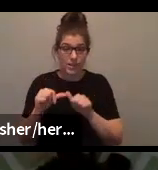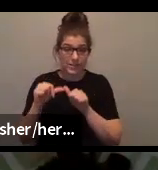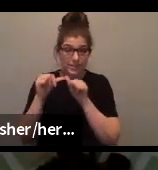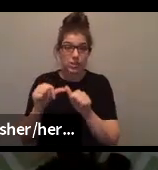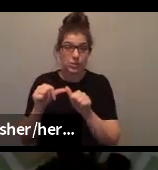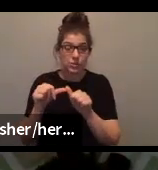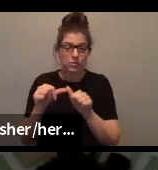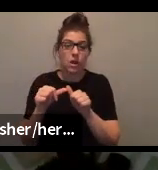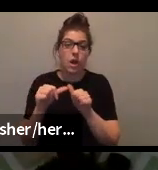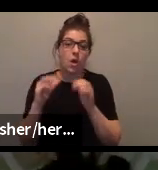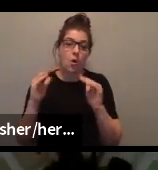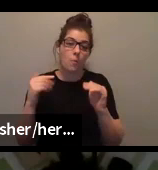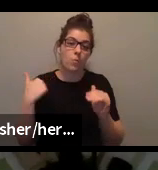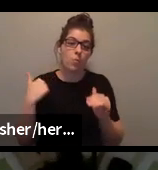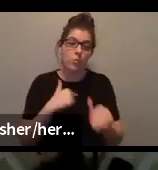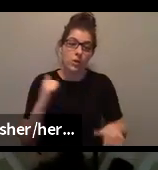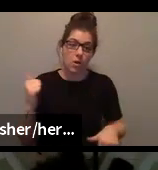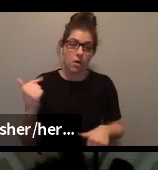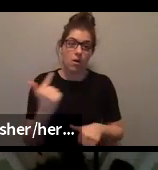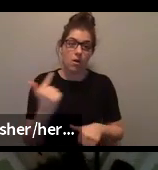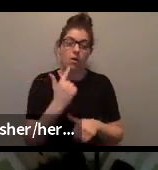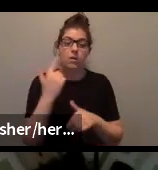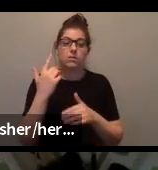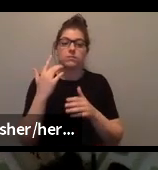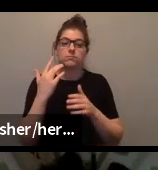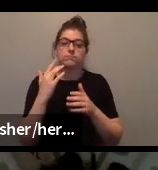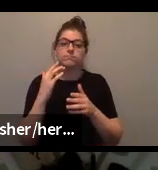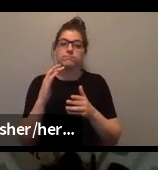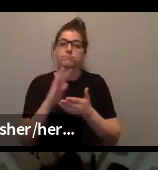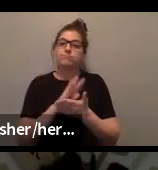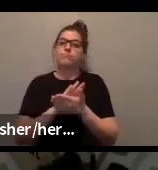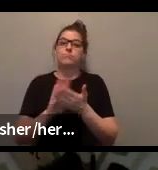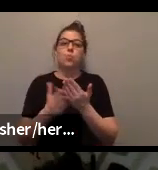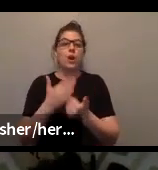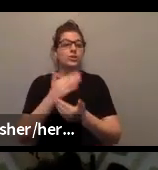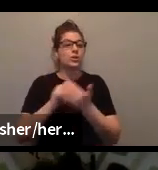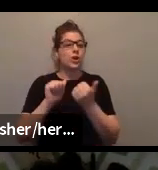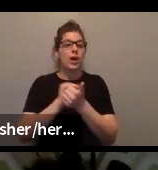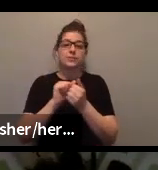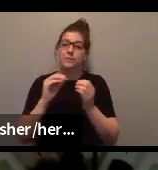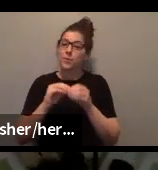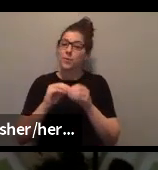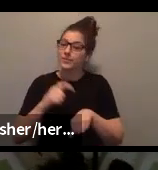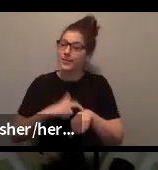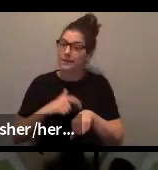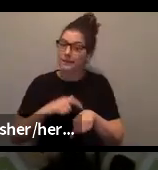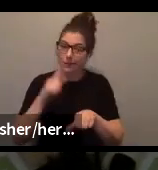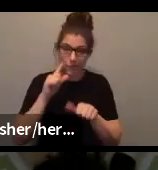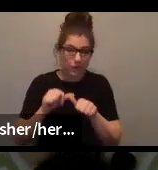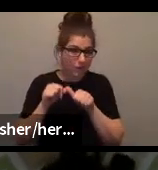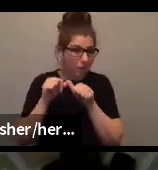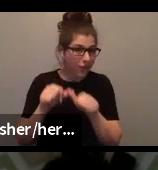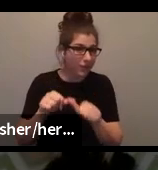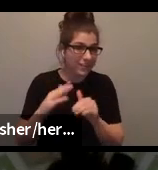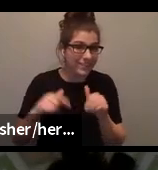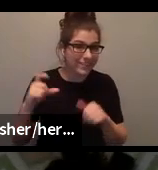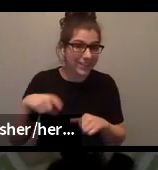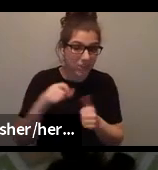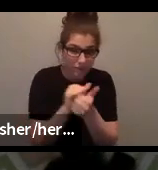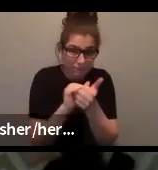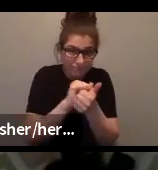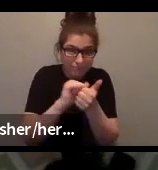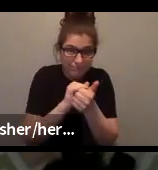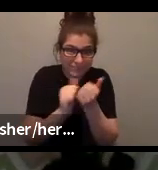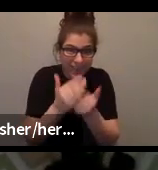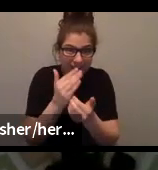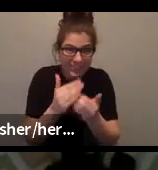all wash our hands more times and for longer than we think might be necessary. May we check